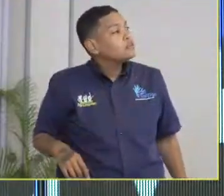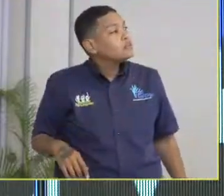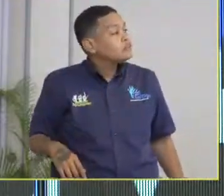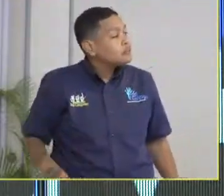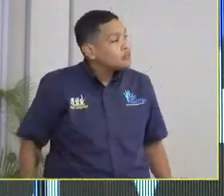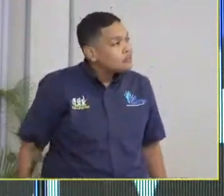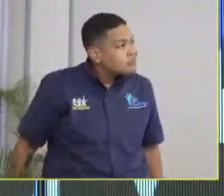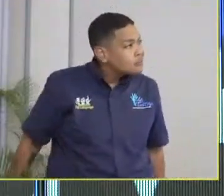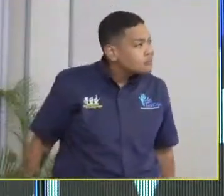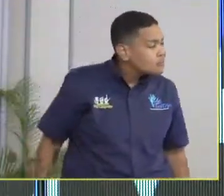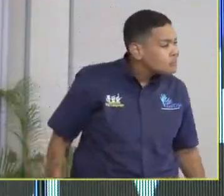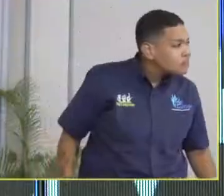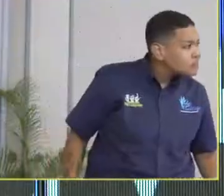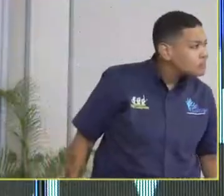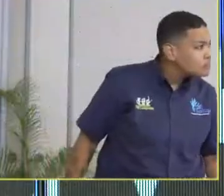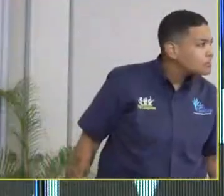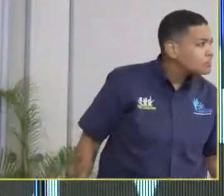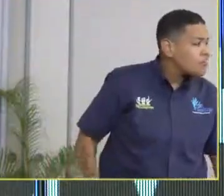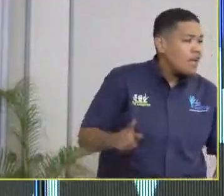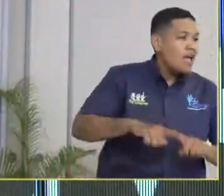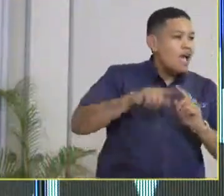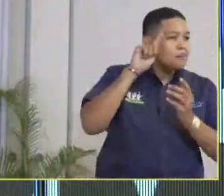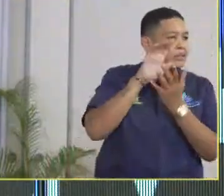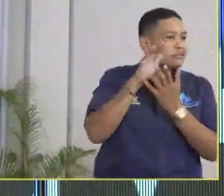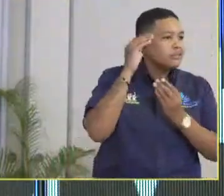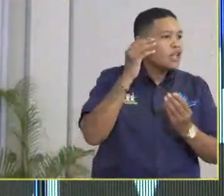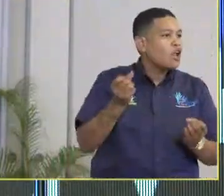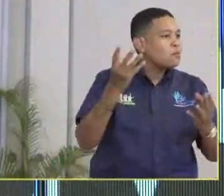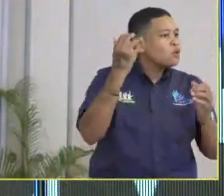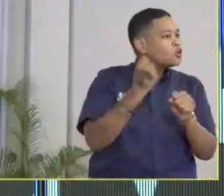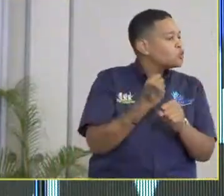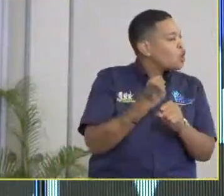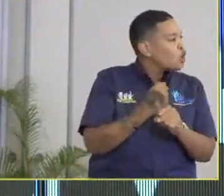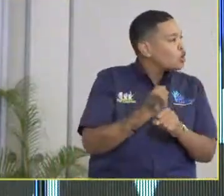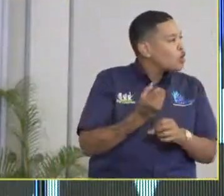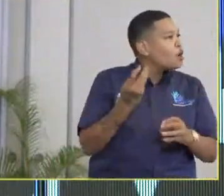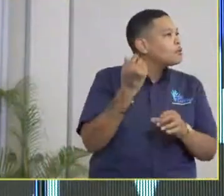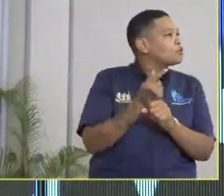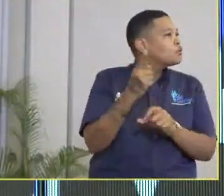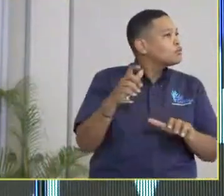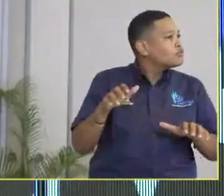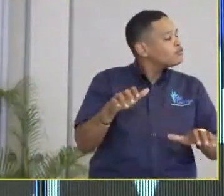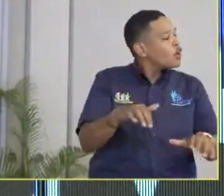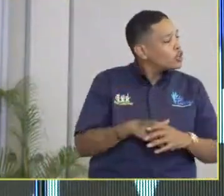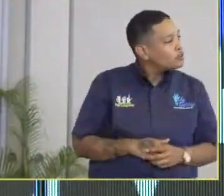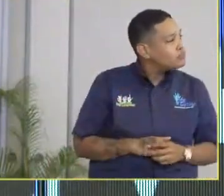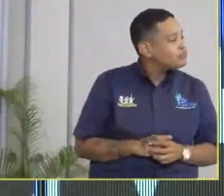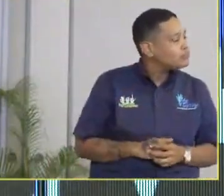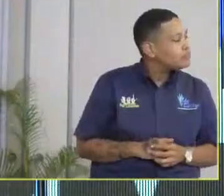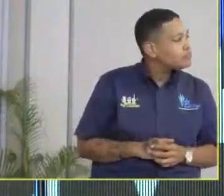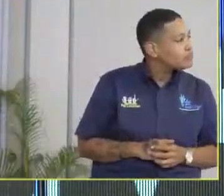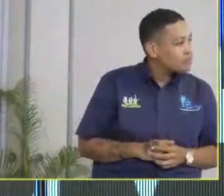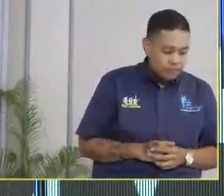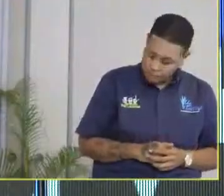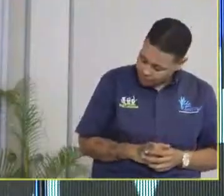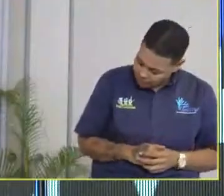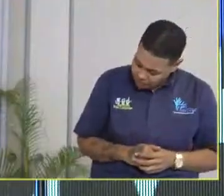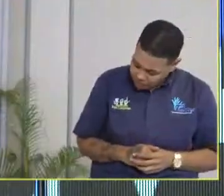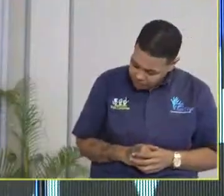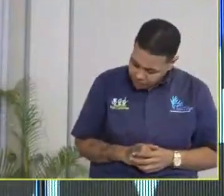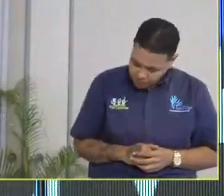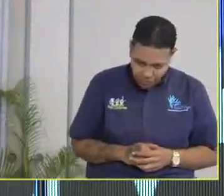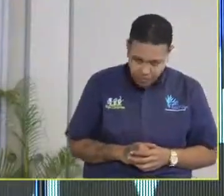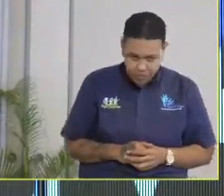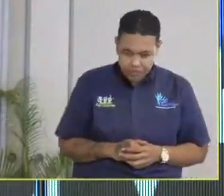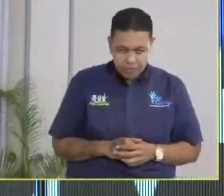I can't begin to tell you how much work that lady, how much she has done. She took it on